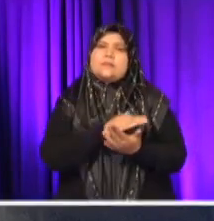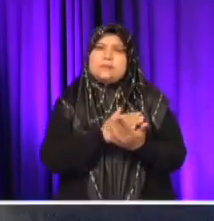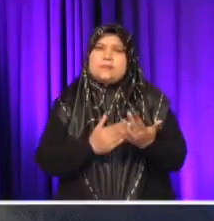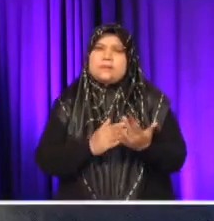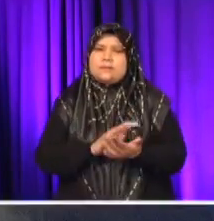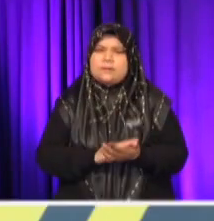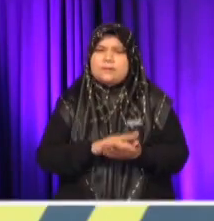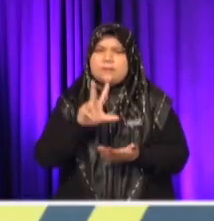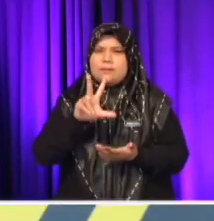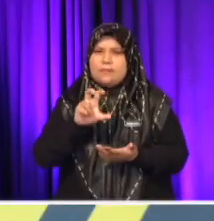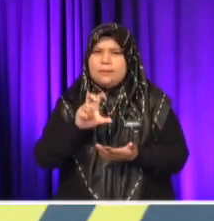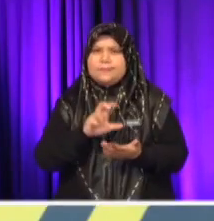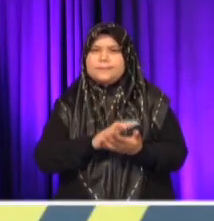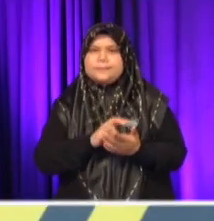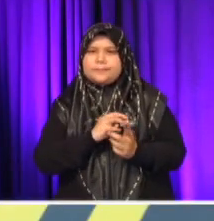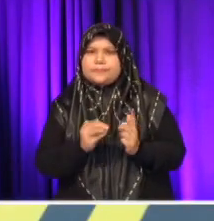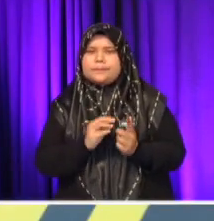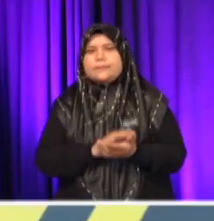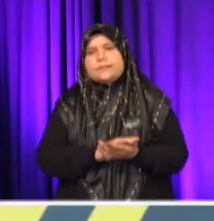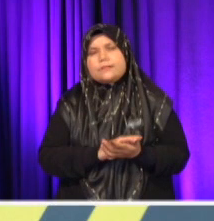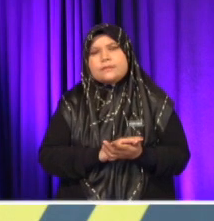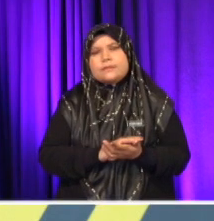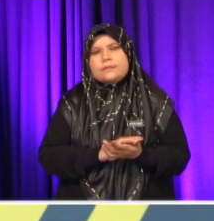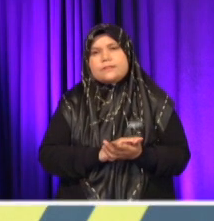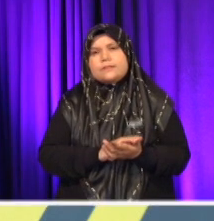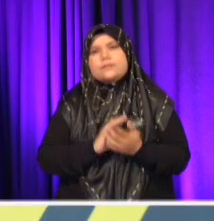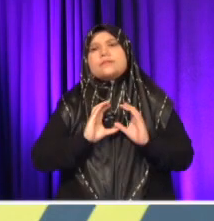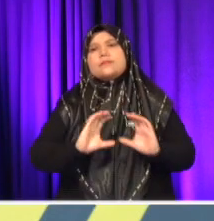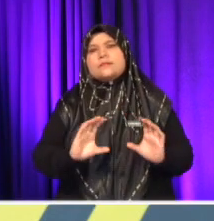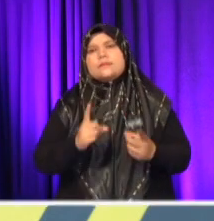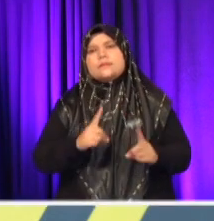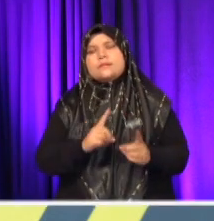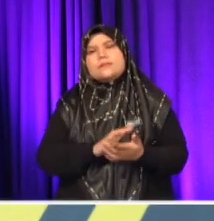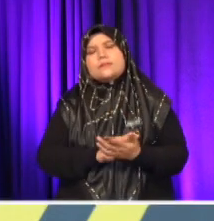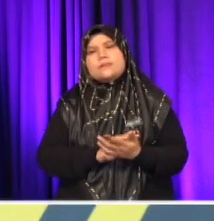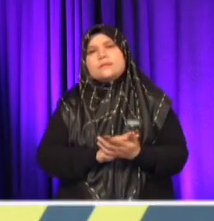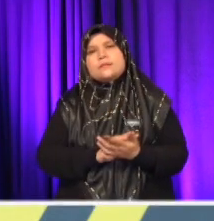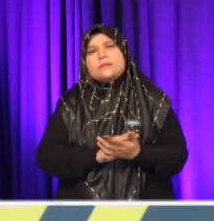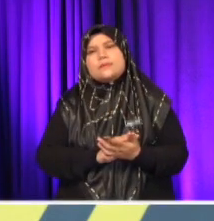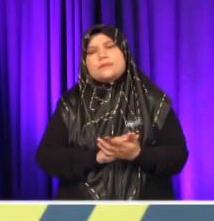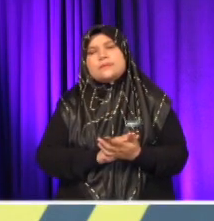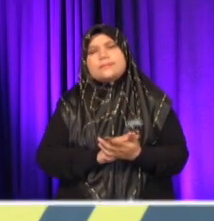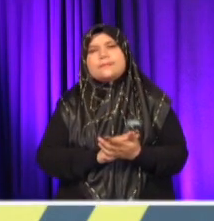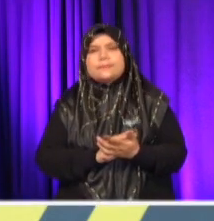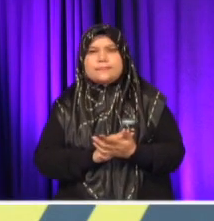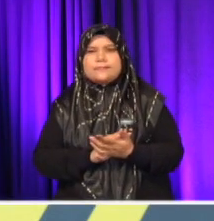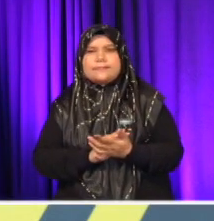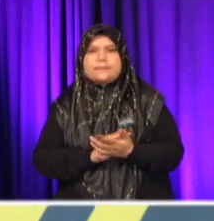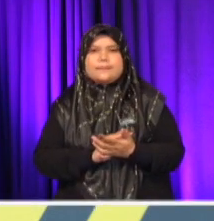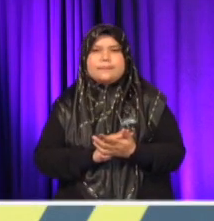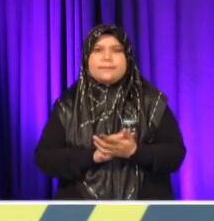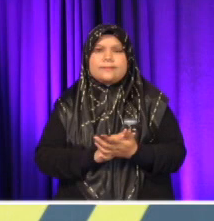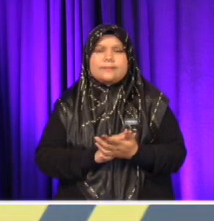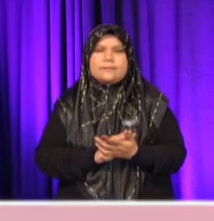30 minutes from town. Okay. Okay, so I'm going to try doing a bit of a shortcut method and just skim through. Okay, sure. Up to you. Okay,